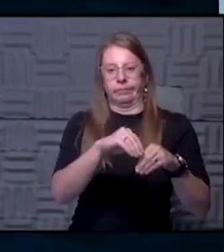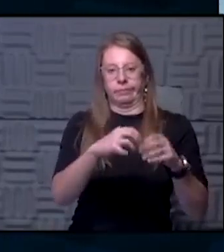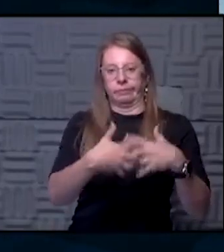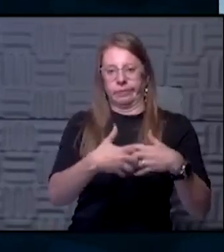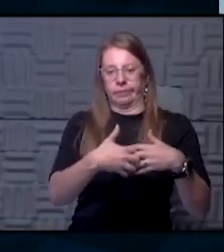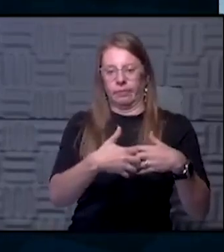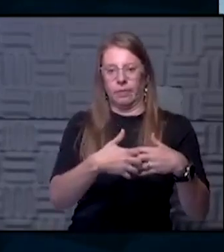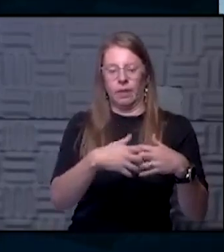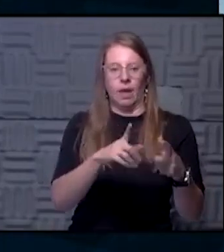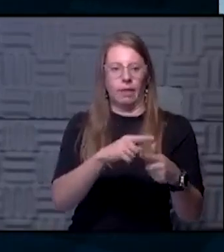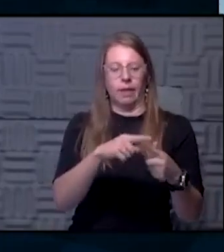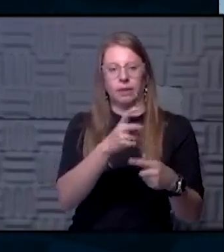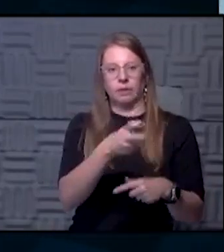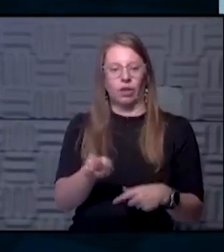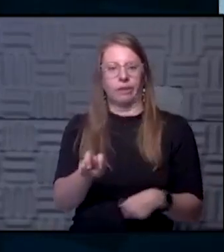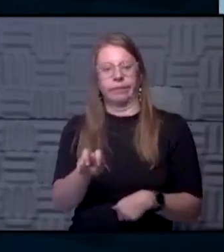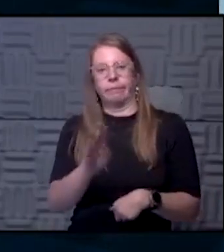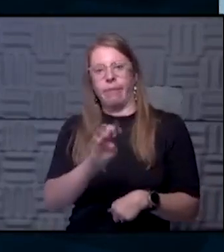back to